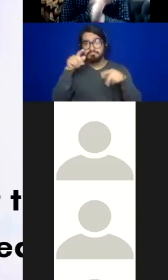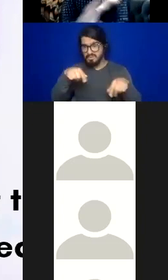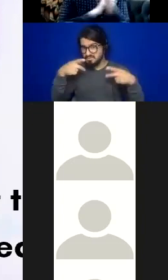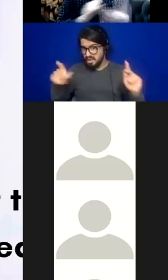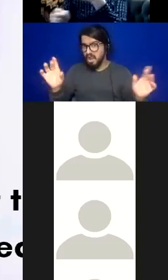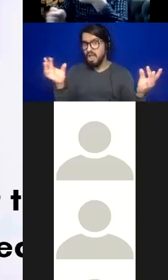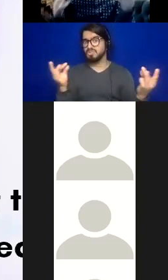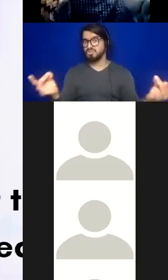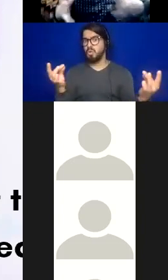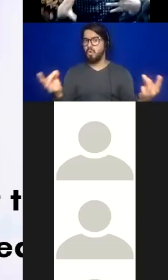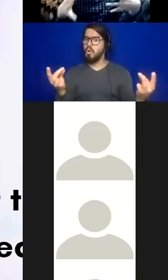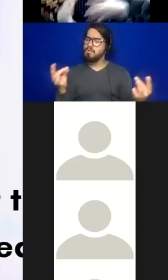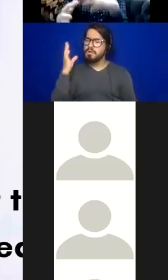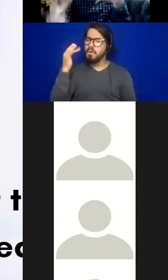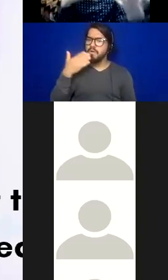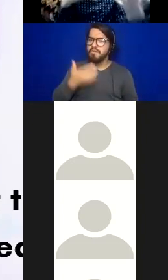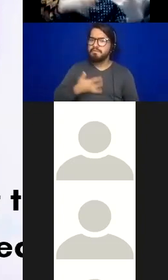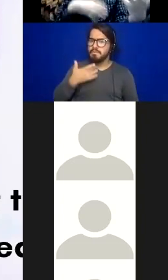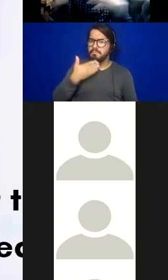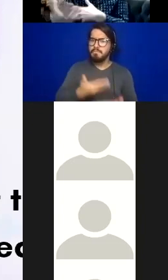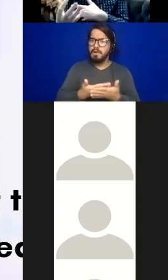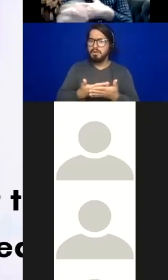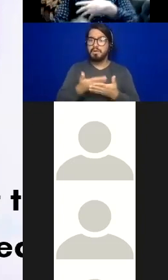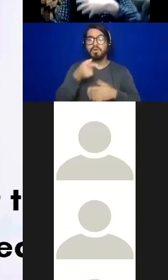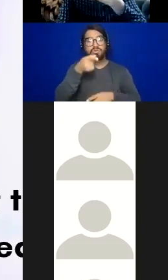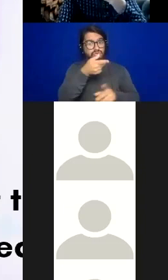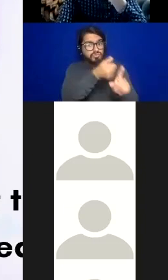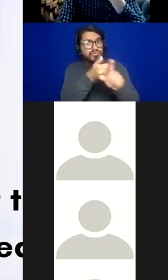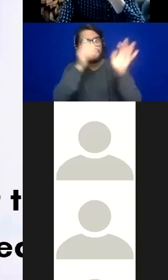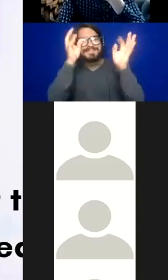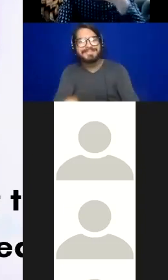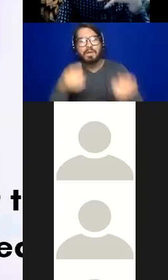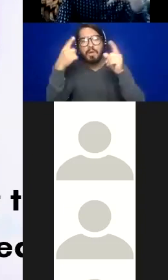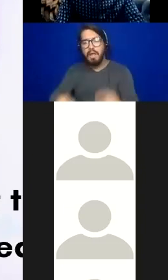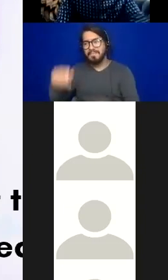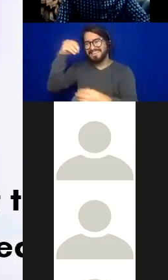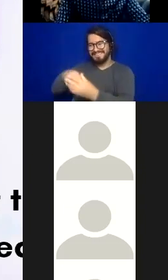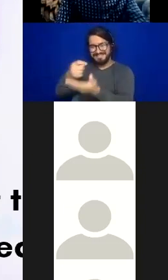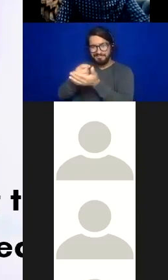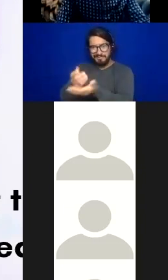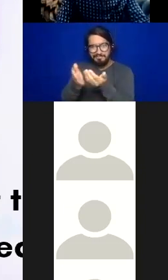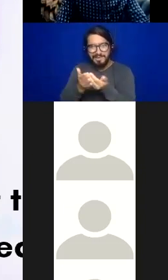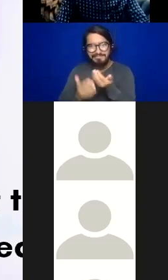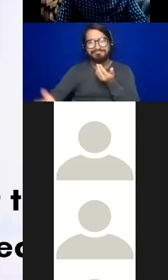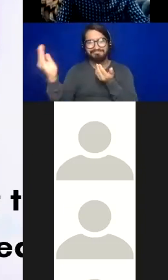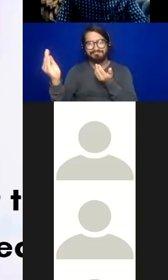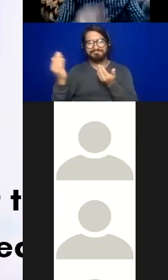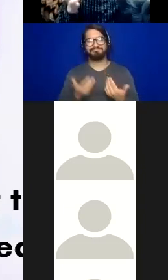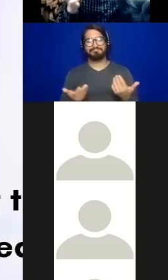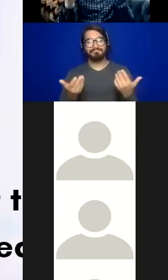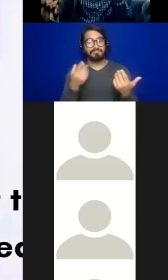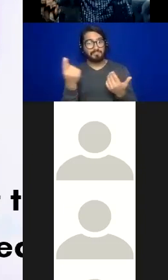me feel better, damn it. Like, you get to say what happens to you in treatment. And so something you could do